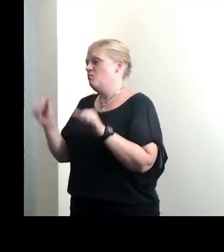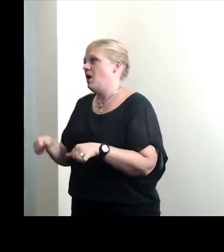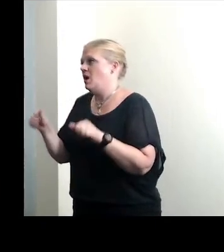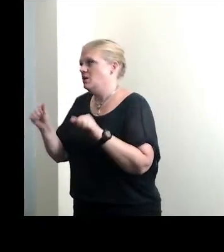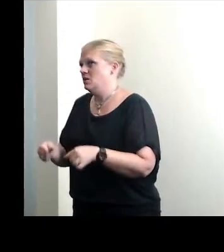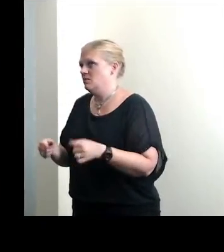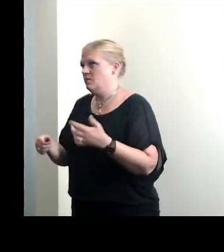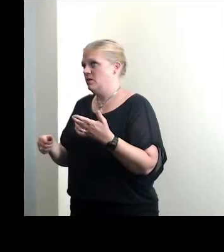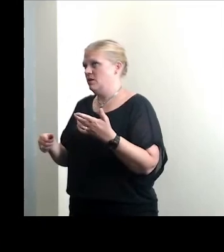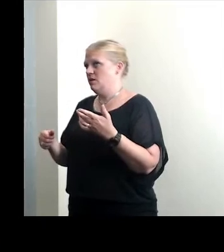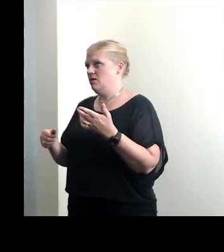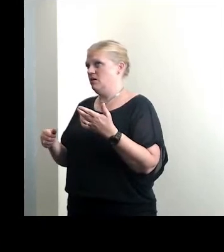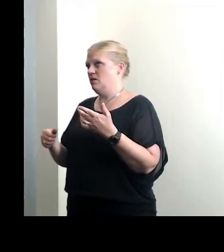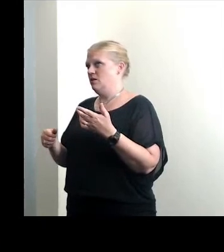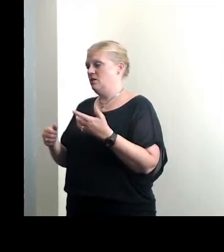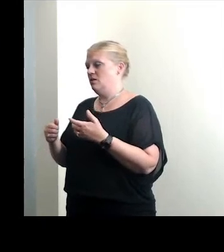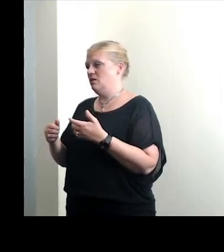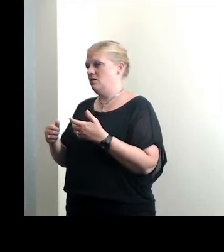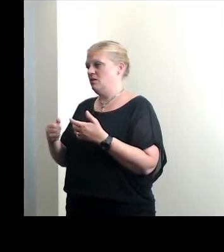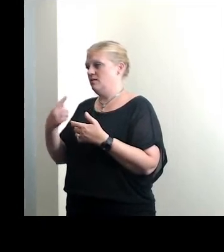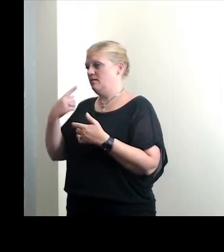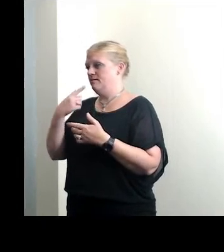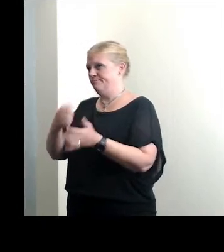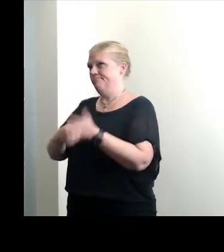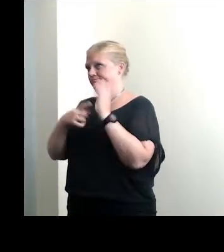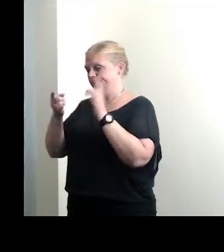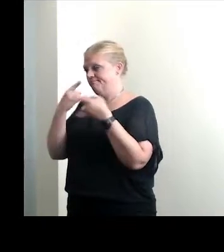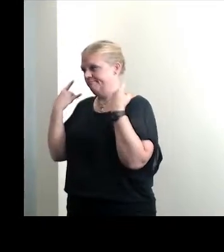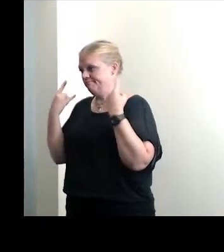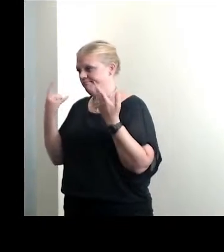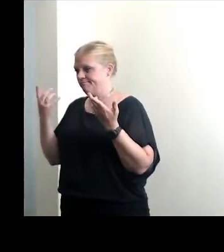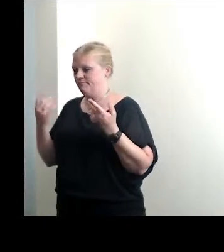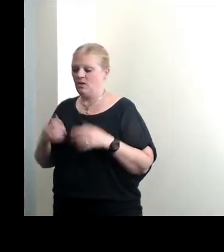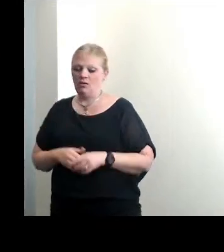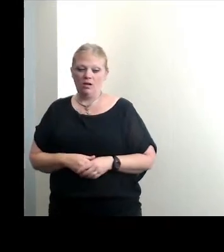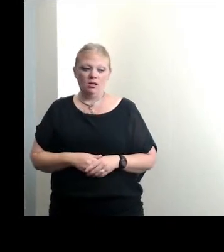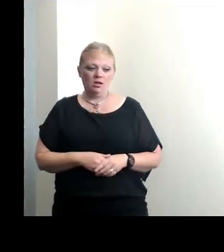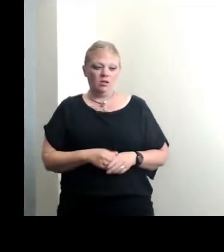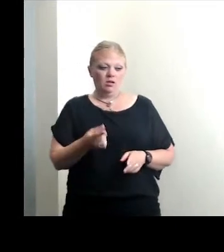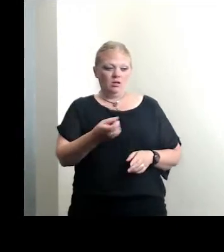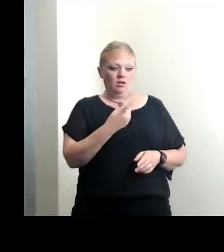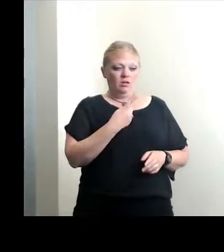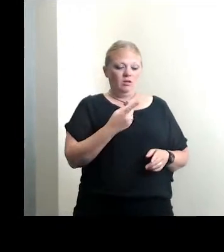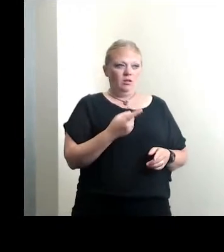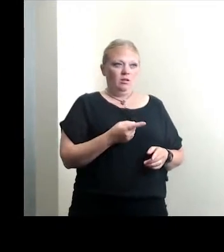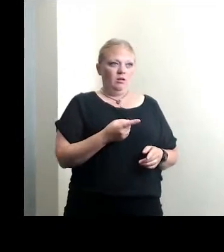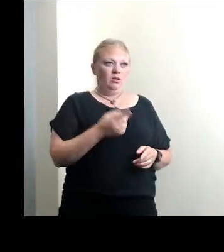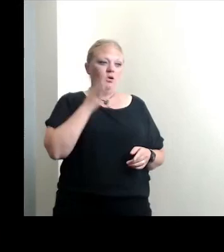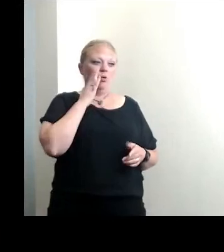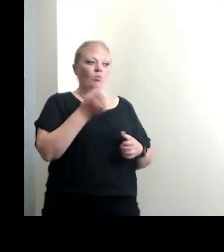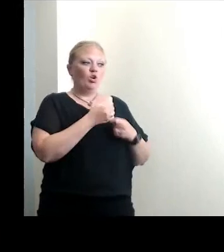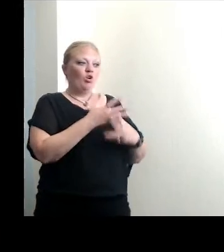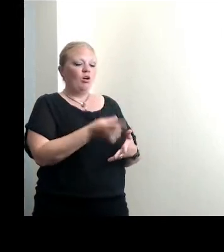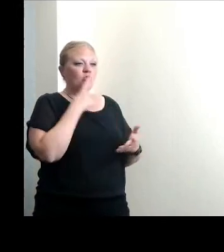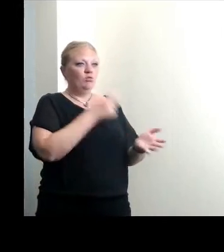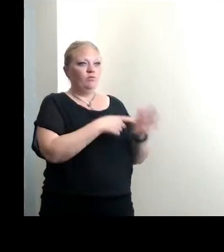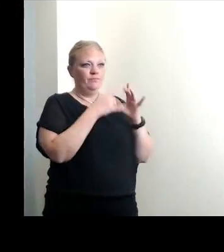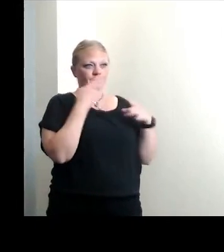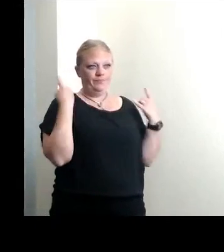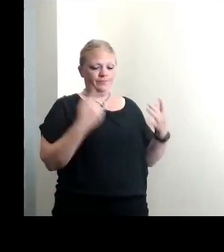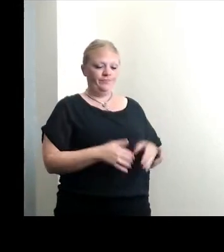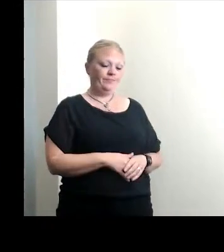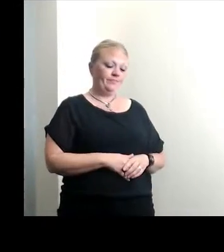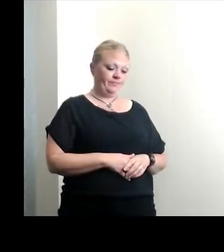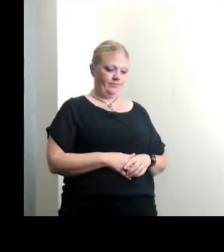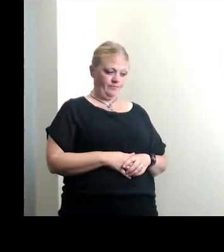impose the masking? I mean, if it stays like this, would you? Well, the question, what would cause us to impose the masking, and the answer to that